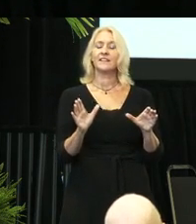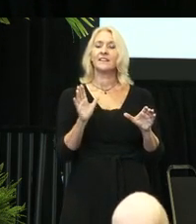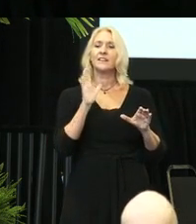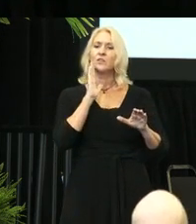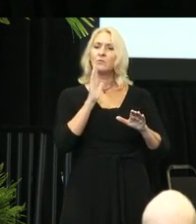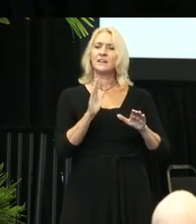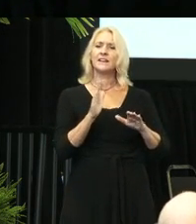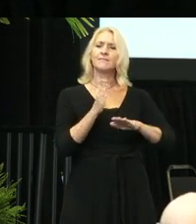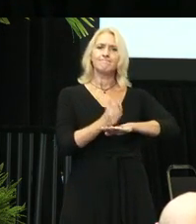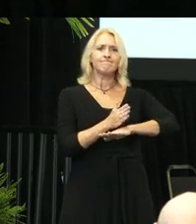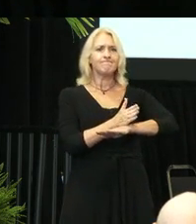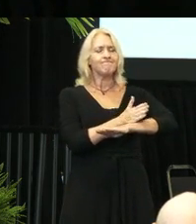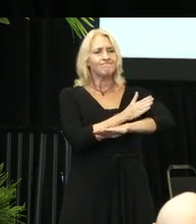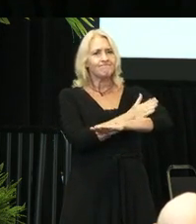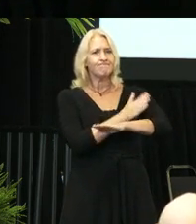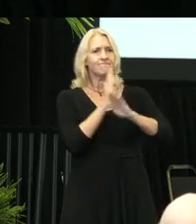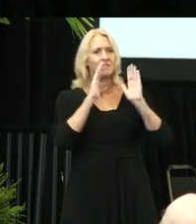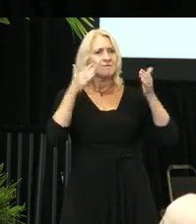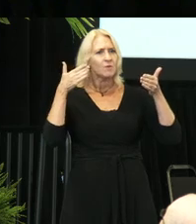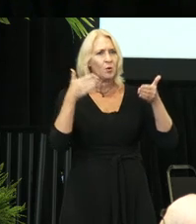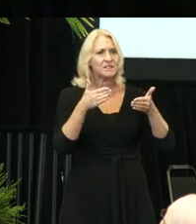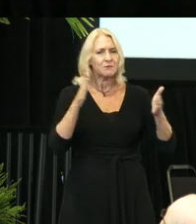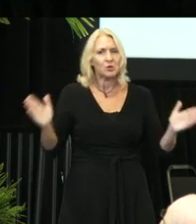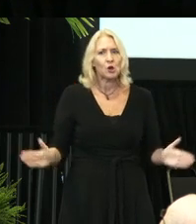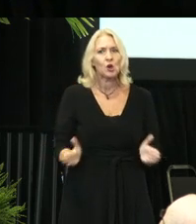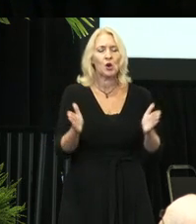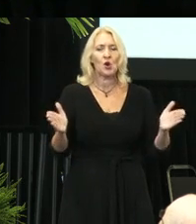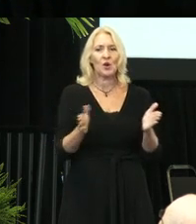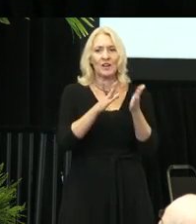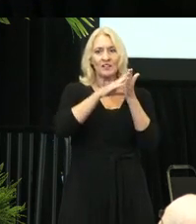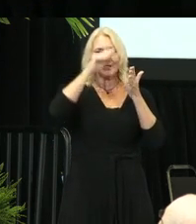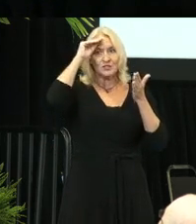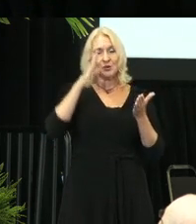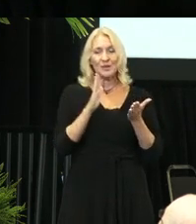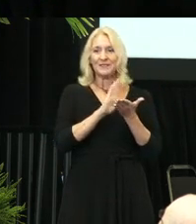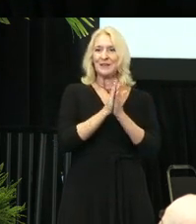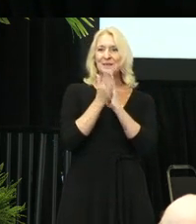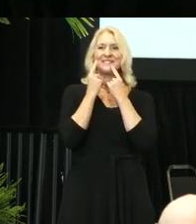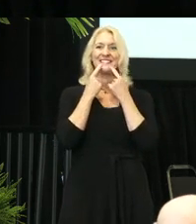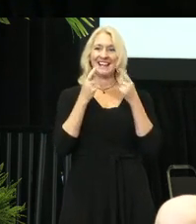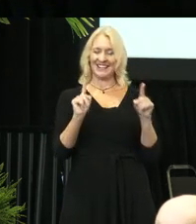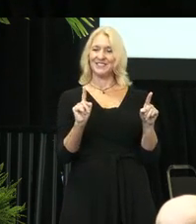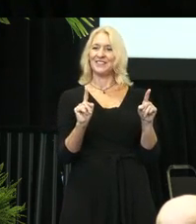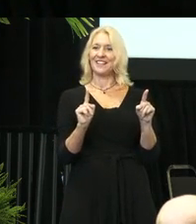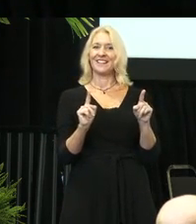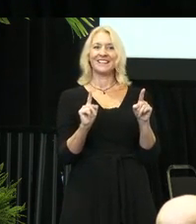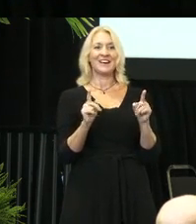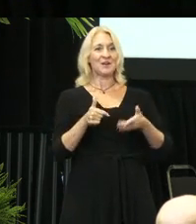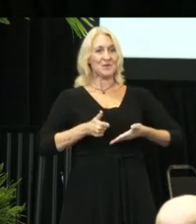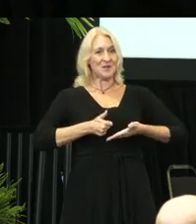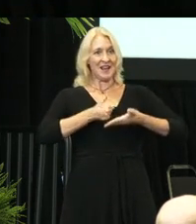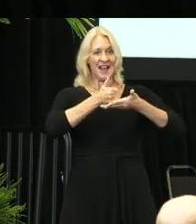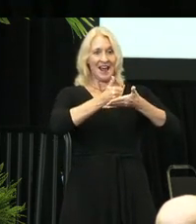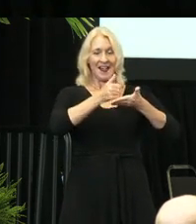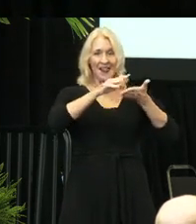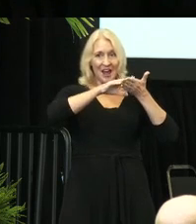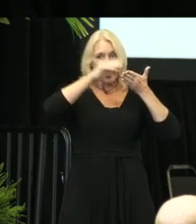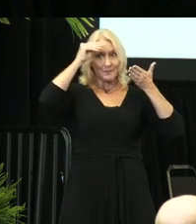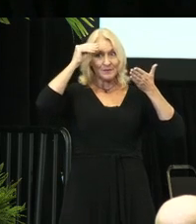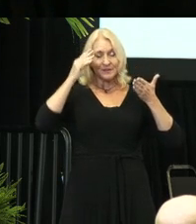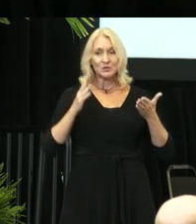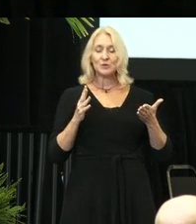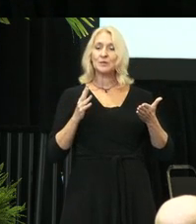enhanced focus on increasing student success, just naturally. We help our students meet their goals